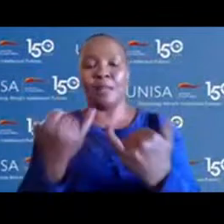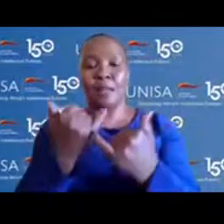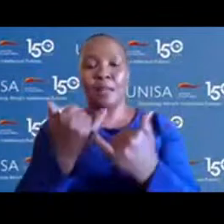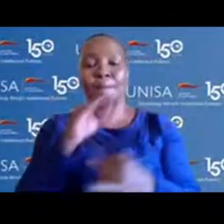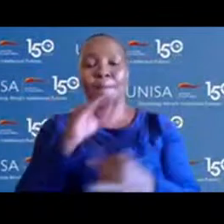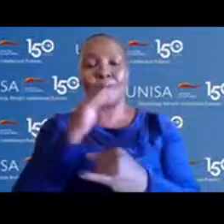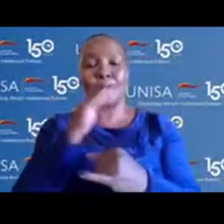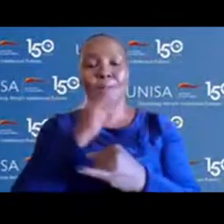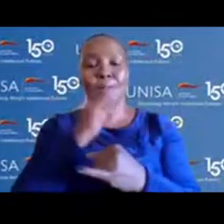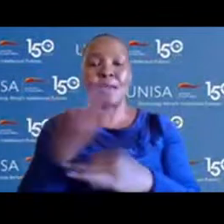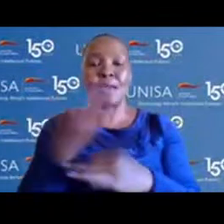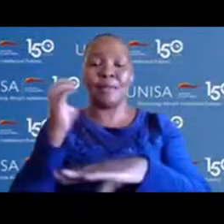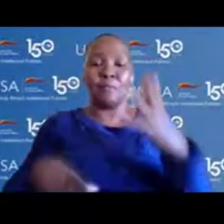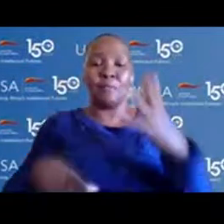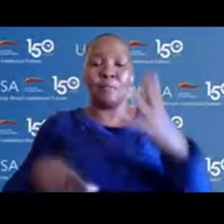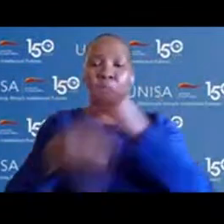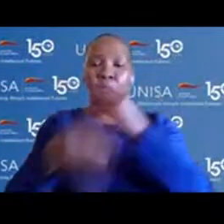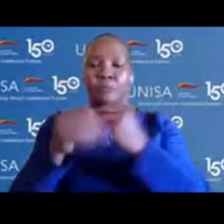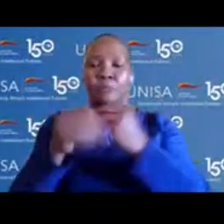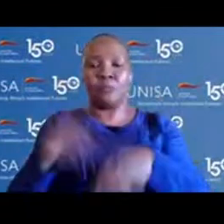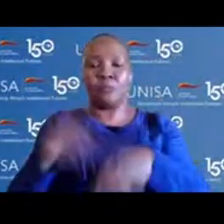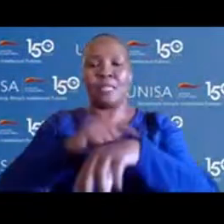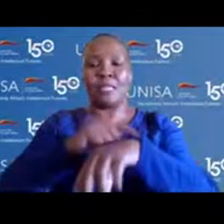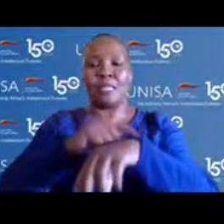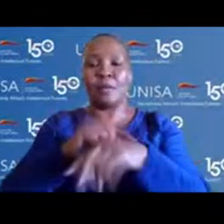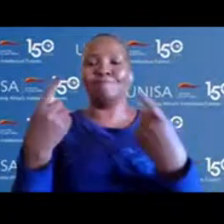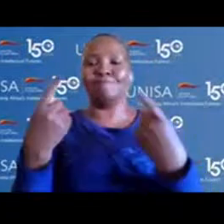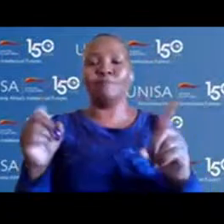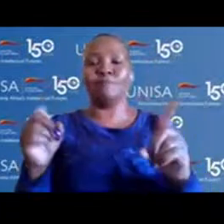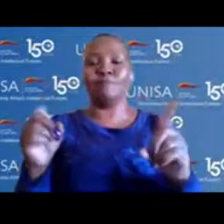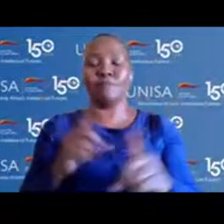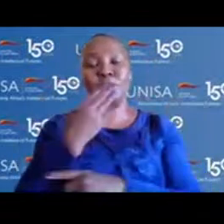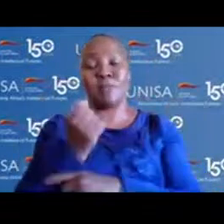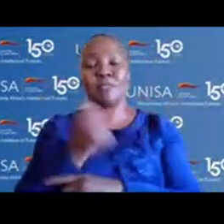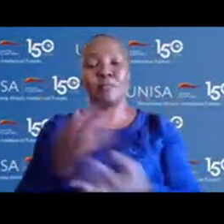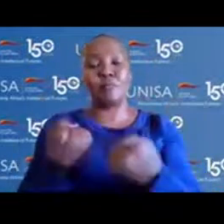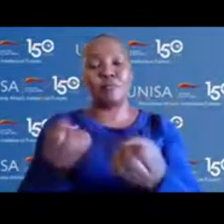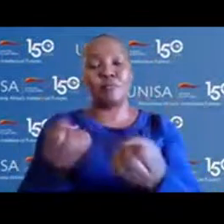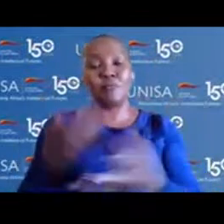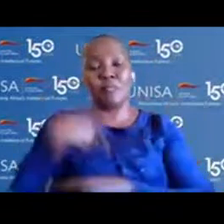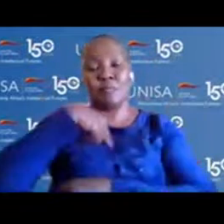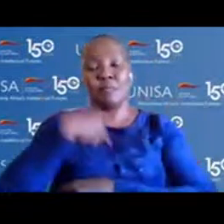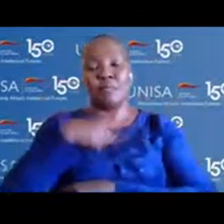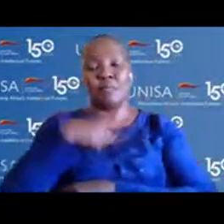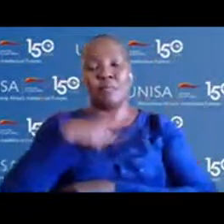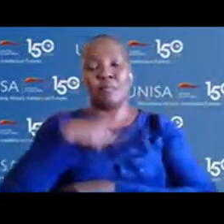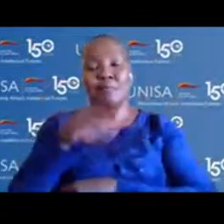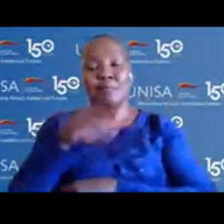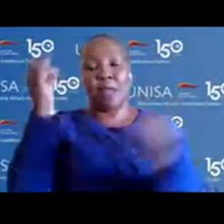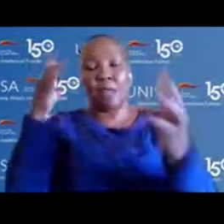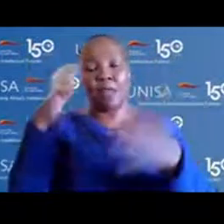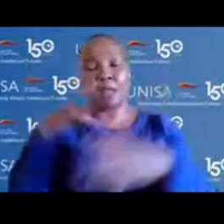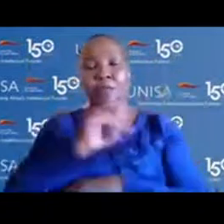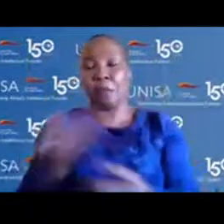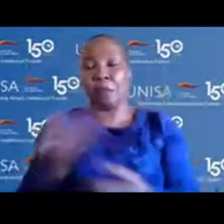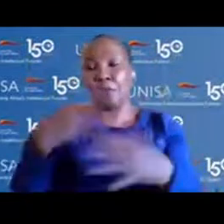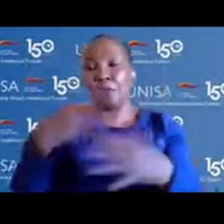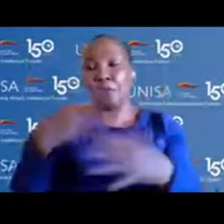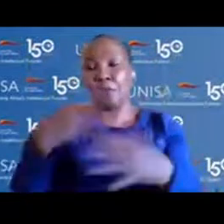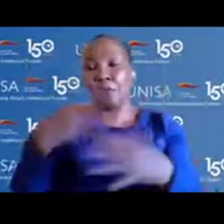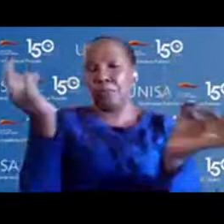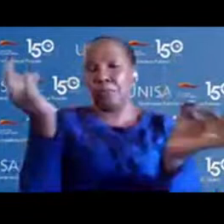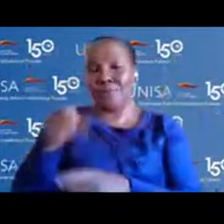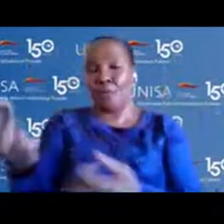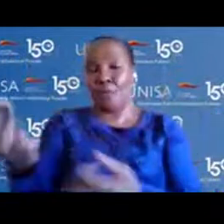differ. Please ensure that you provide this information, because if you don't provide this information, you may end